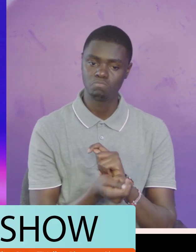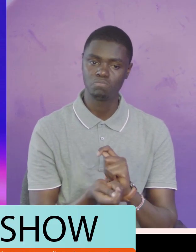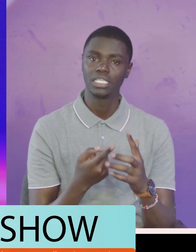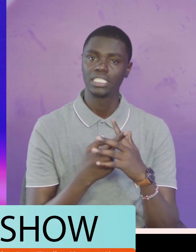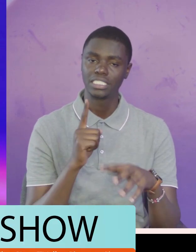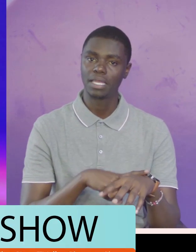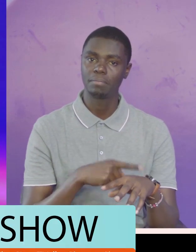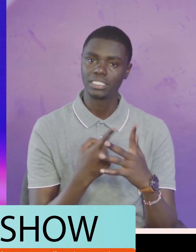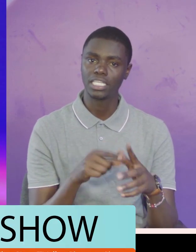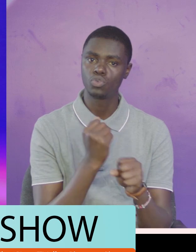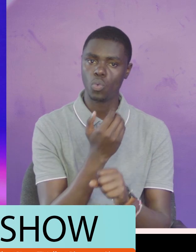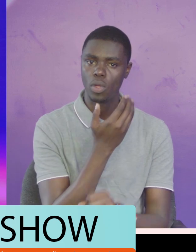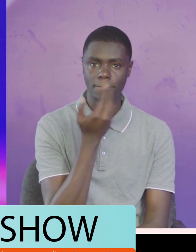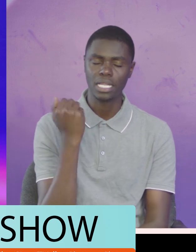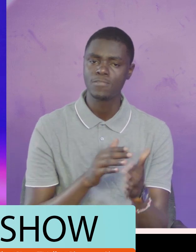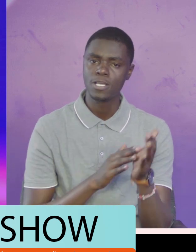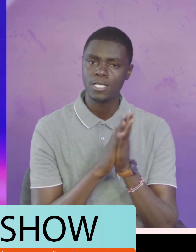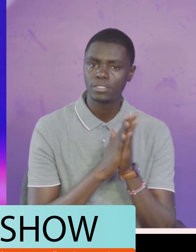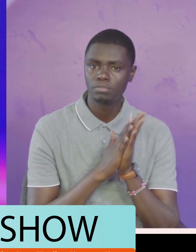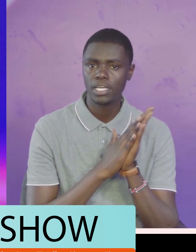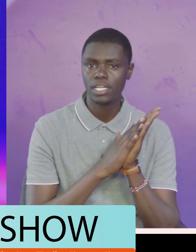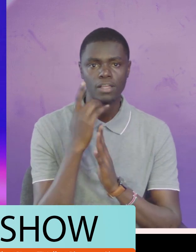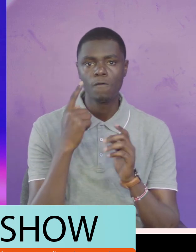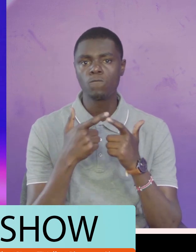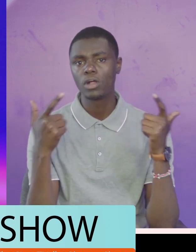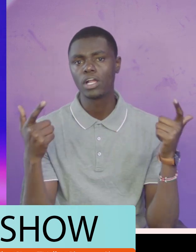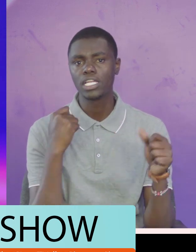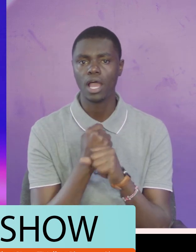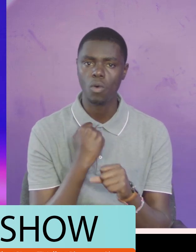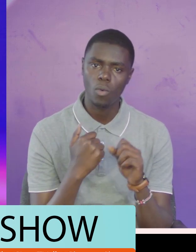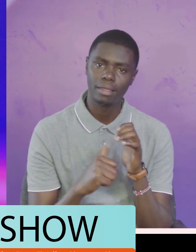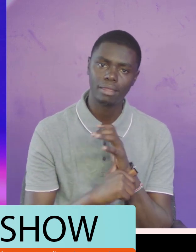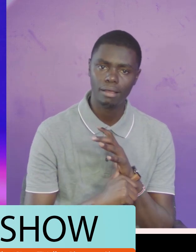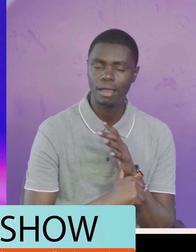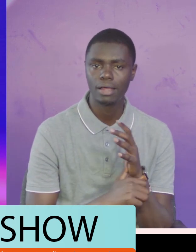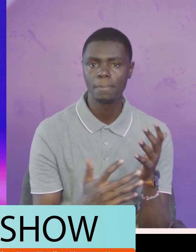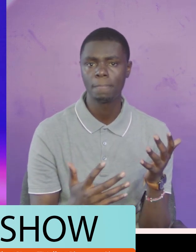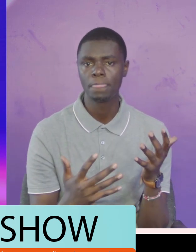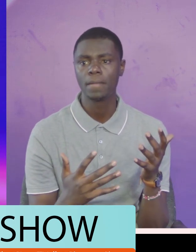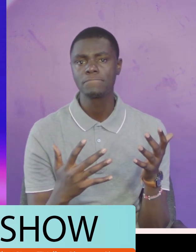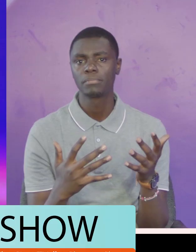when I started doing better, aspiring for greater, working harder,